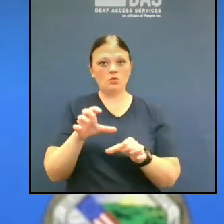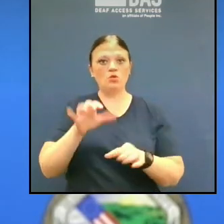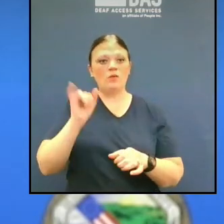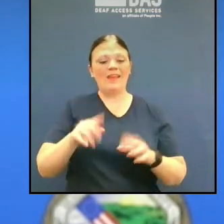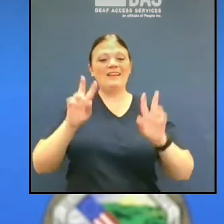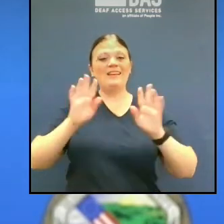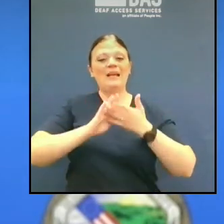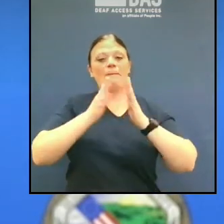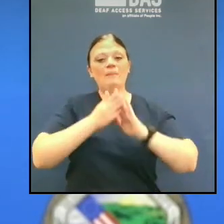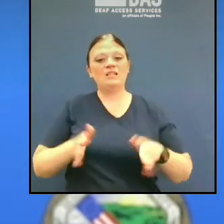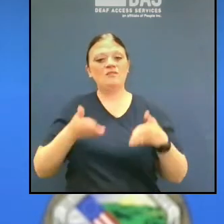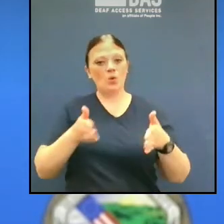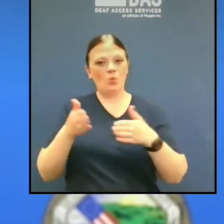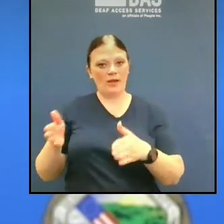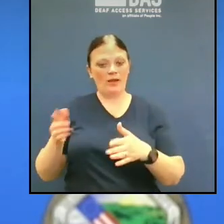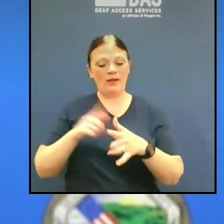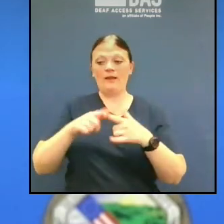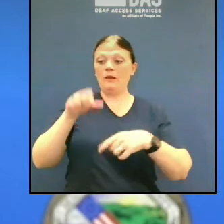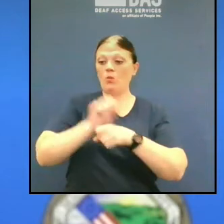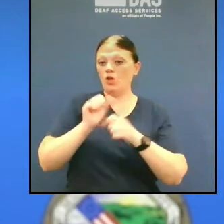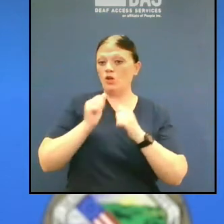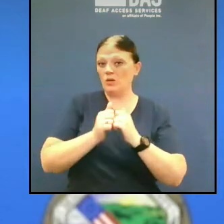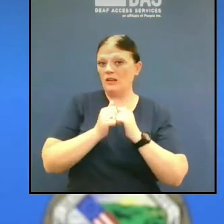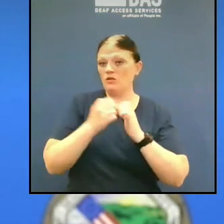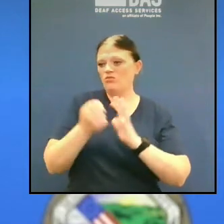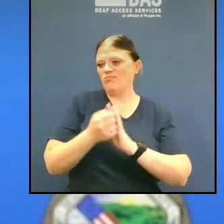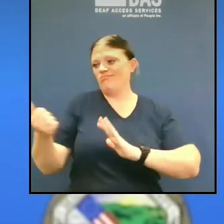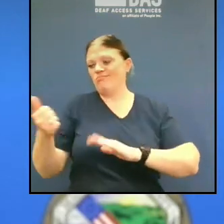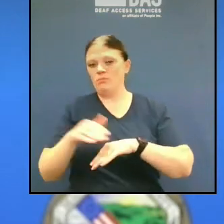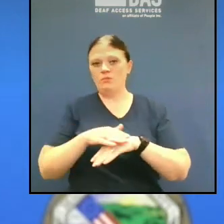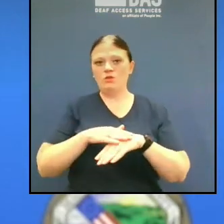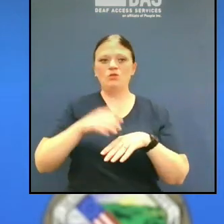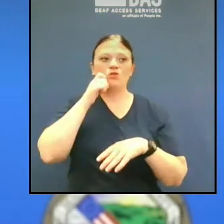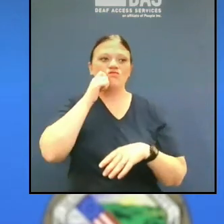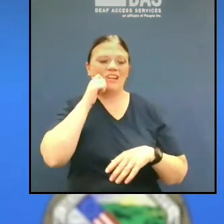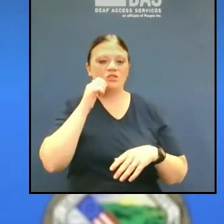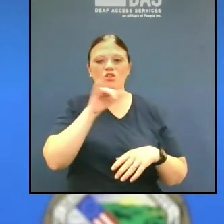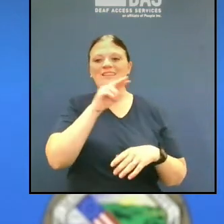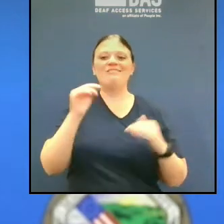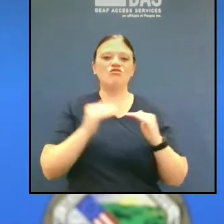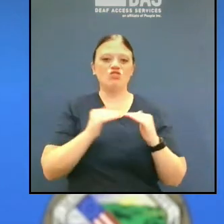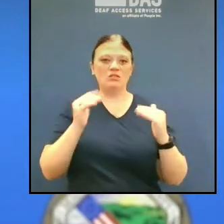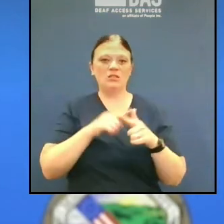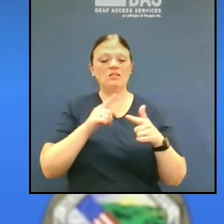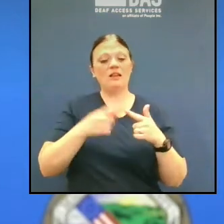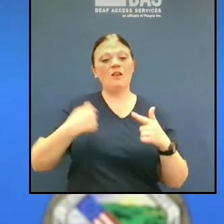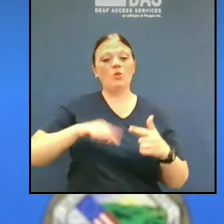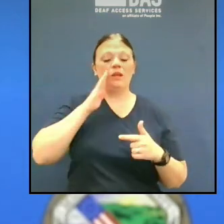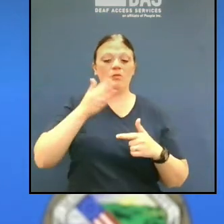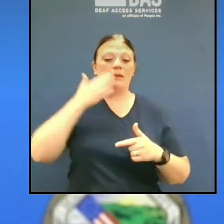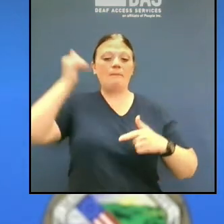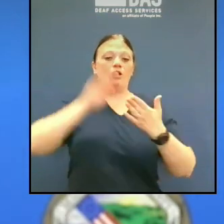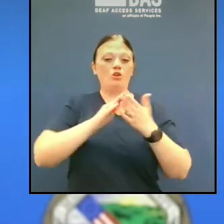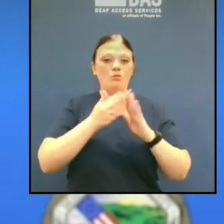it in a peaceful manner, and then let's work together to eliminate these racial injustices, and we will be a better community for it. Thank you.